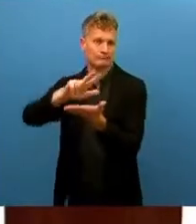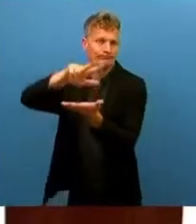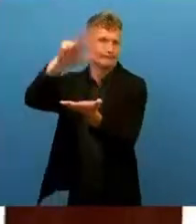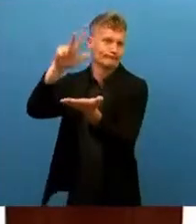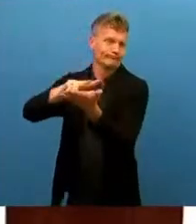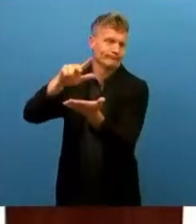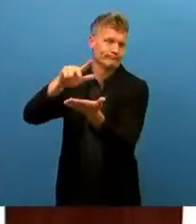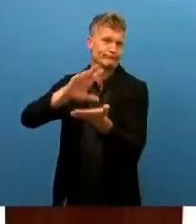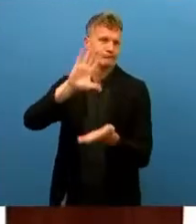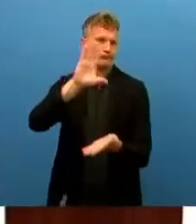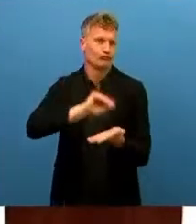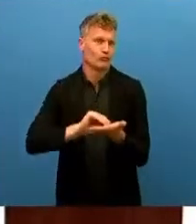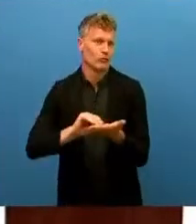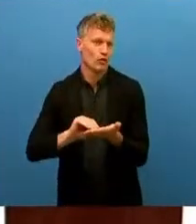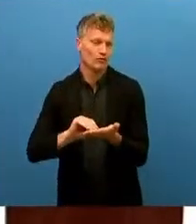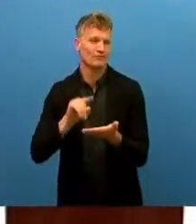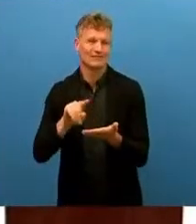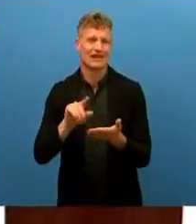Rights Council